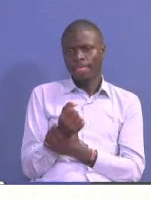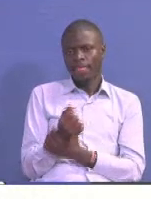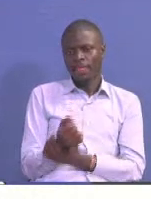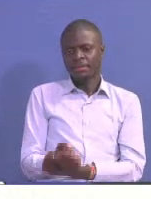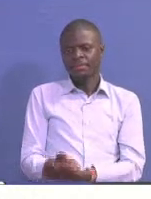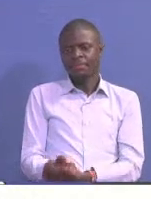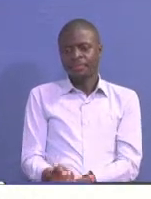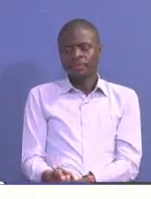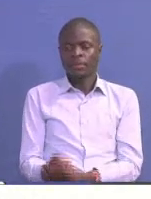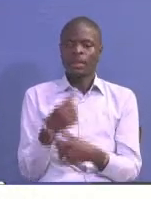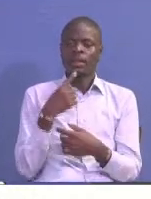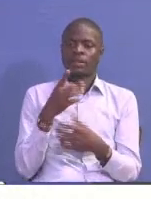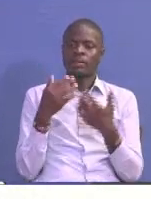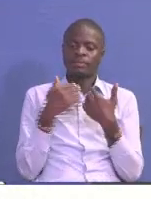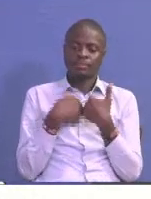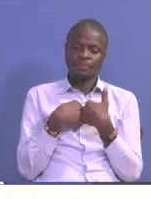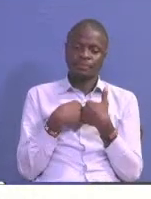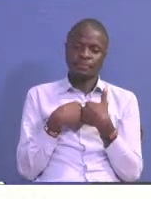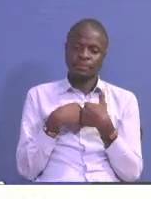let's say we have